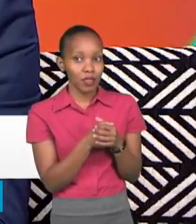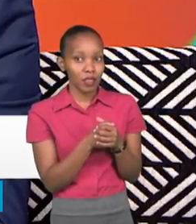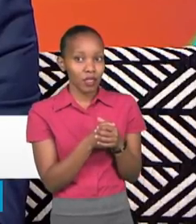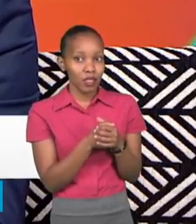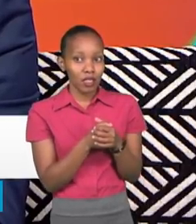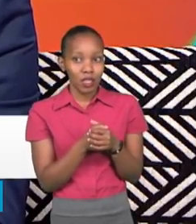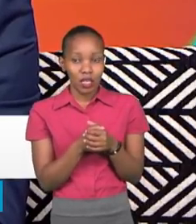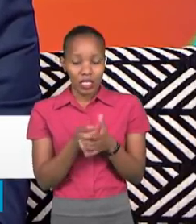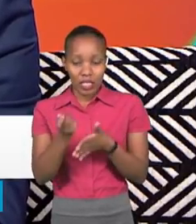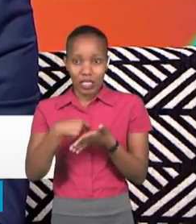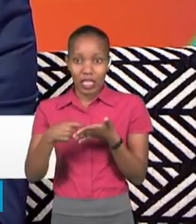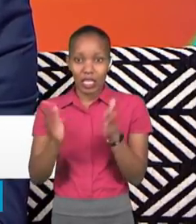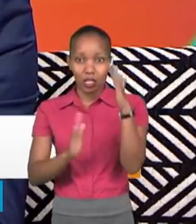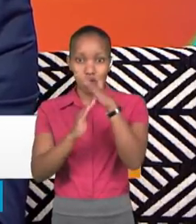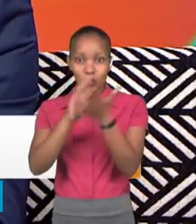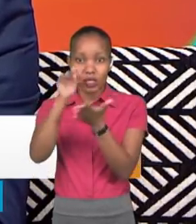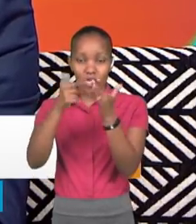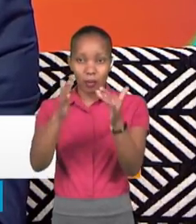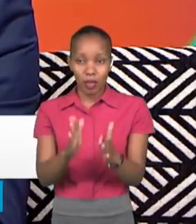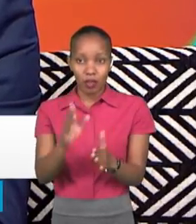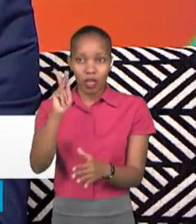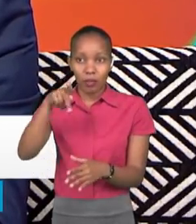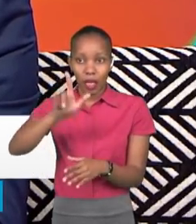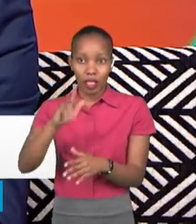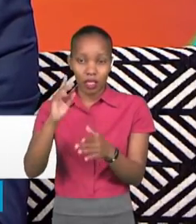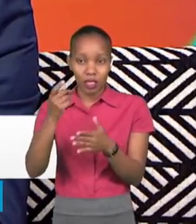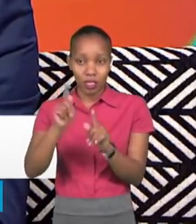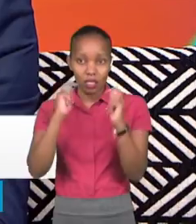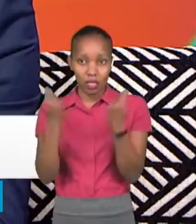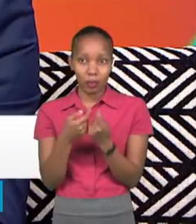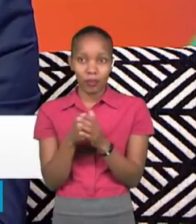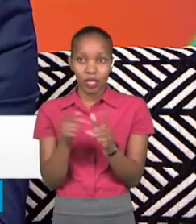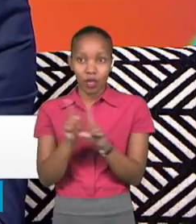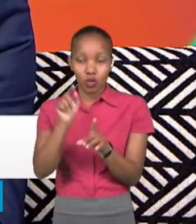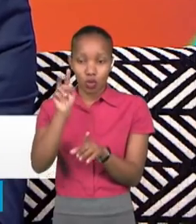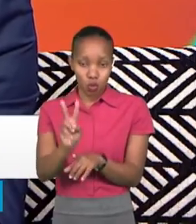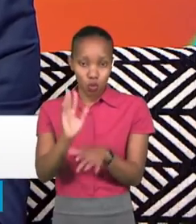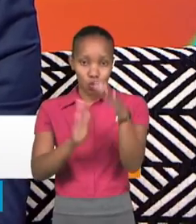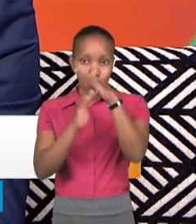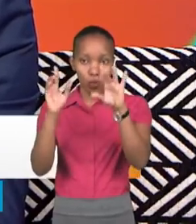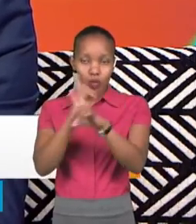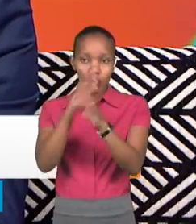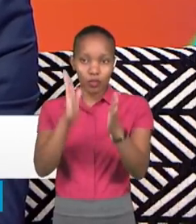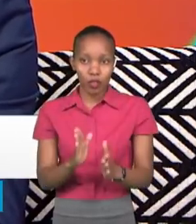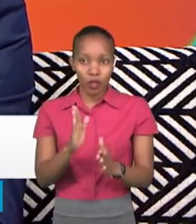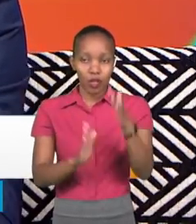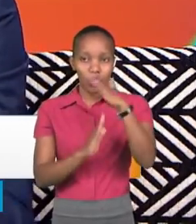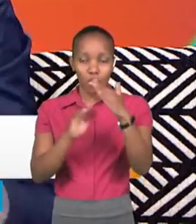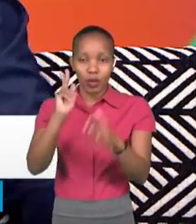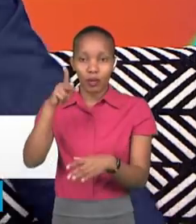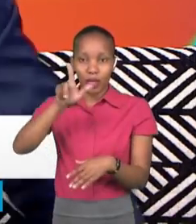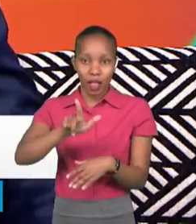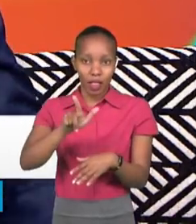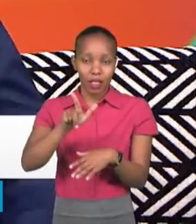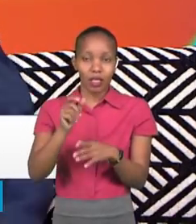a top striker from a top KPL team. He'll be also signing 2 top defenders from top KPL teams. So